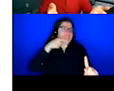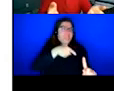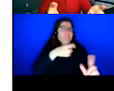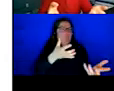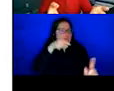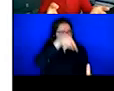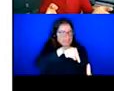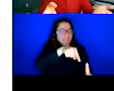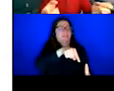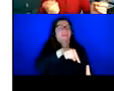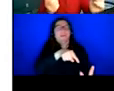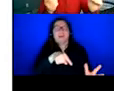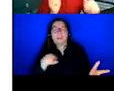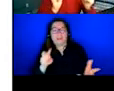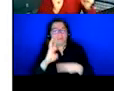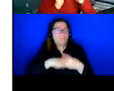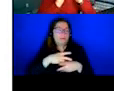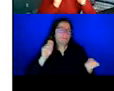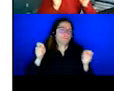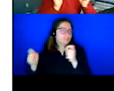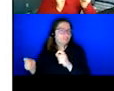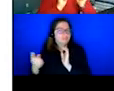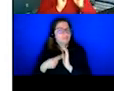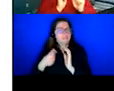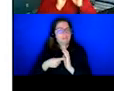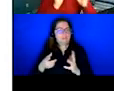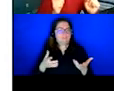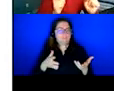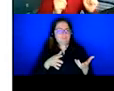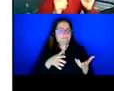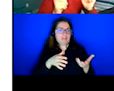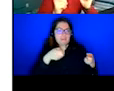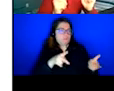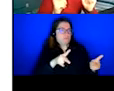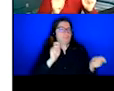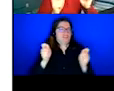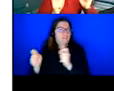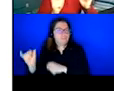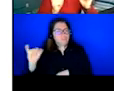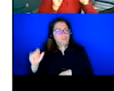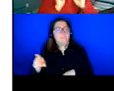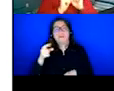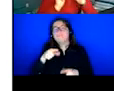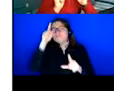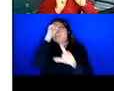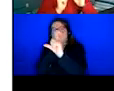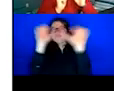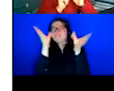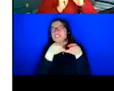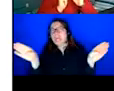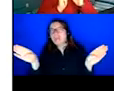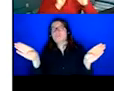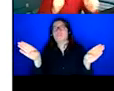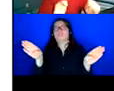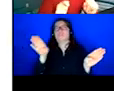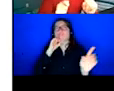what opportunities are presented to us. But if we can just envision what that dream career path could be, it could help us think